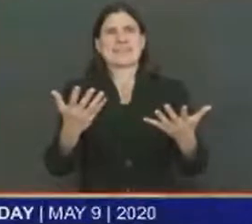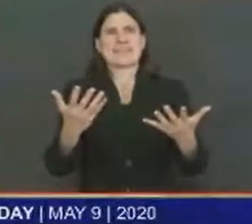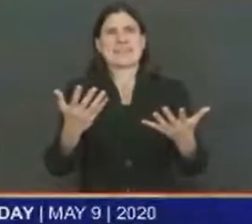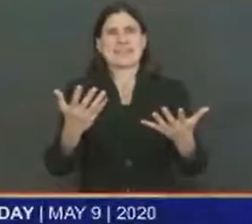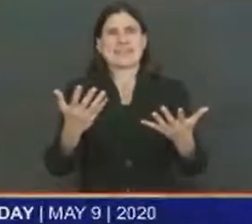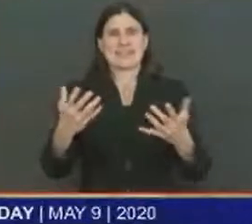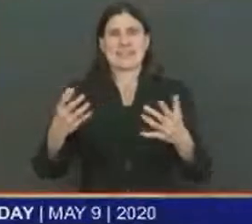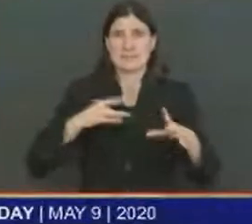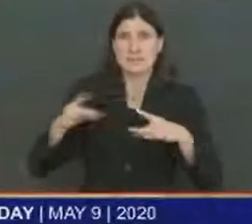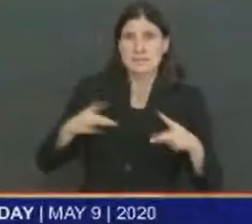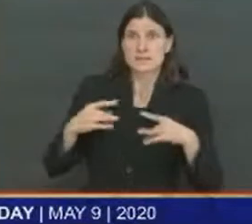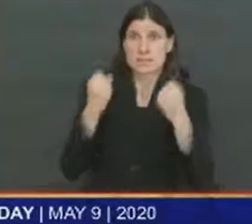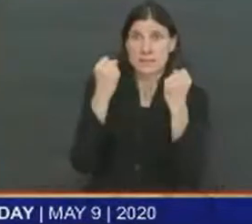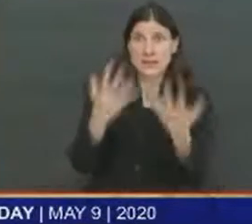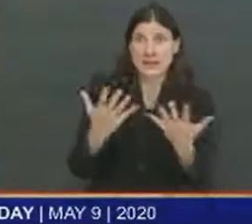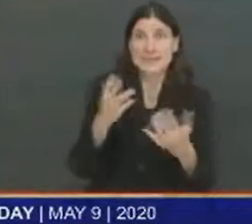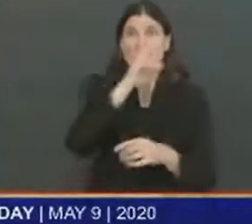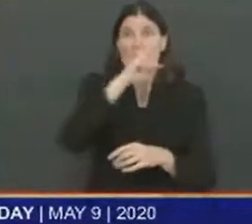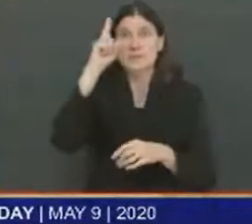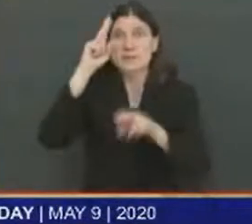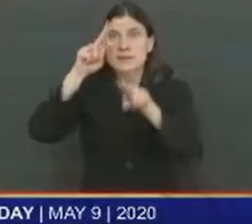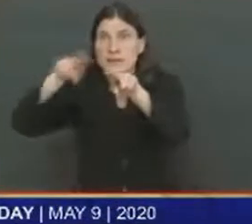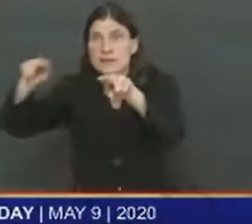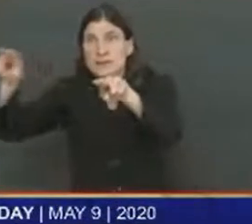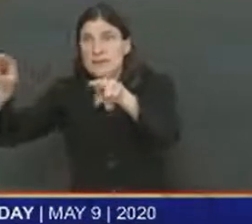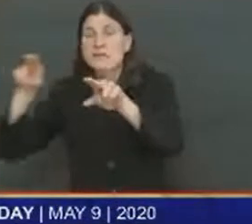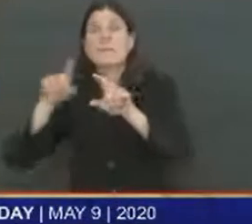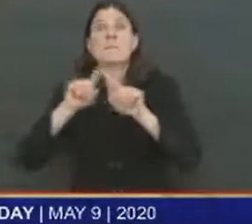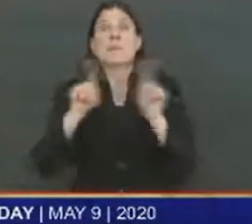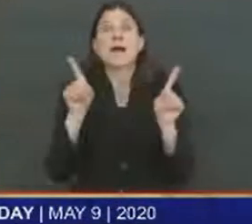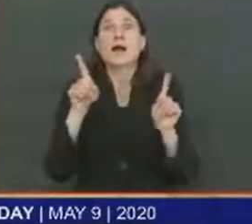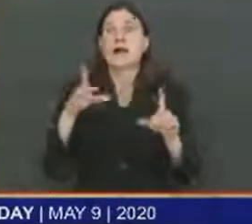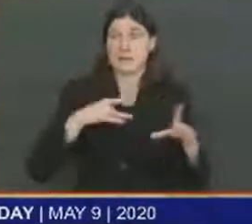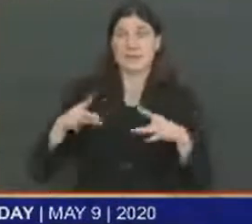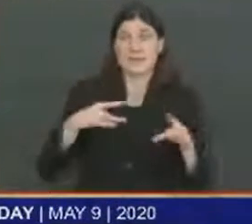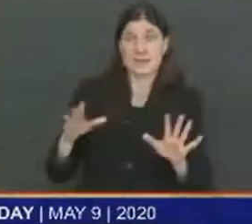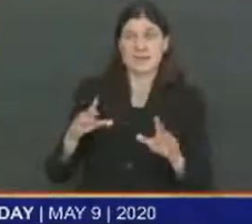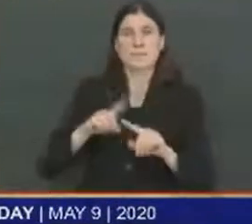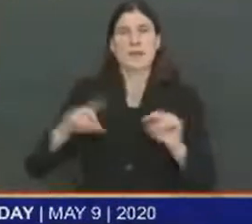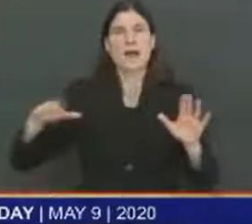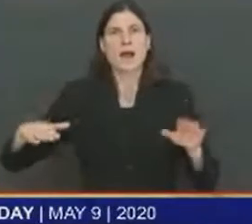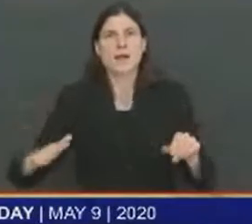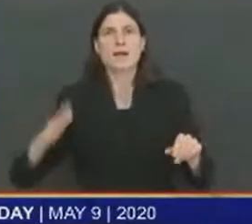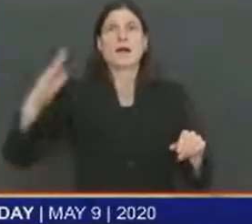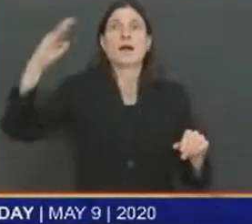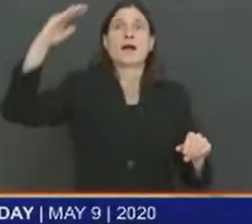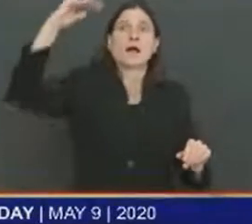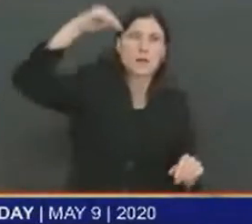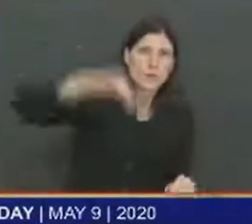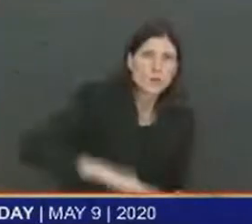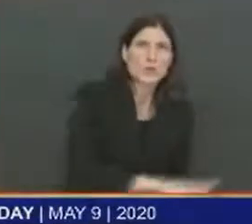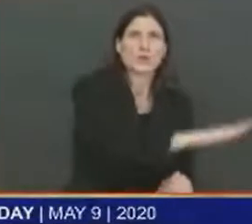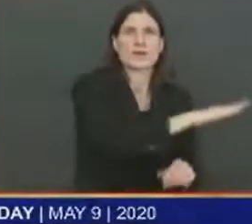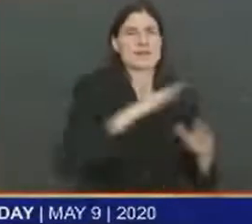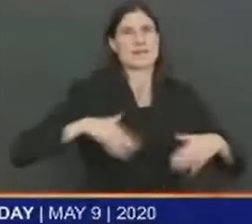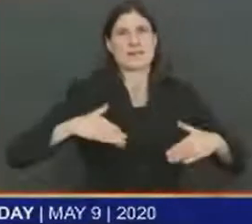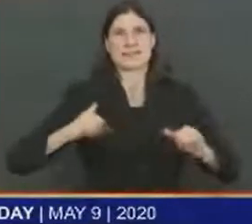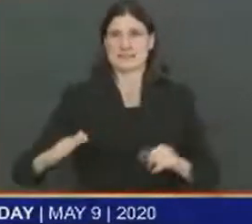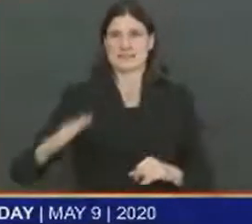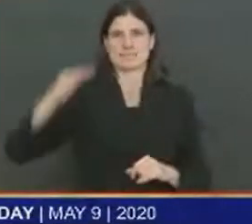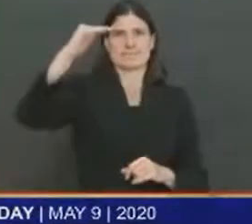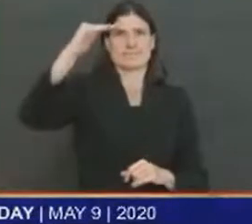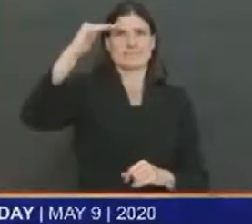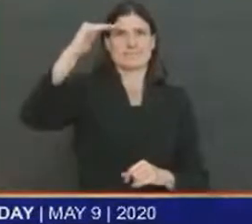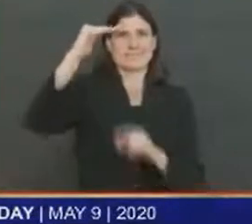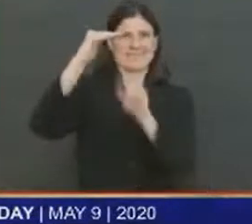not rounded the curve and started to come down, as you say. So what's our plan? Our plan is to